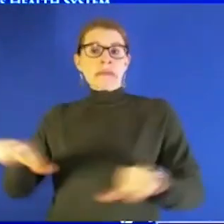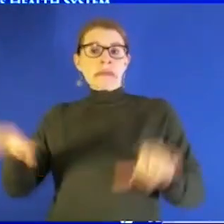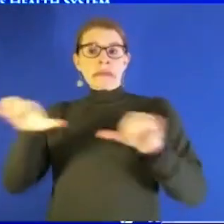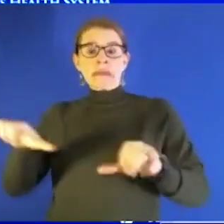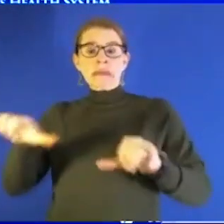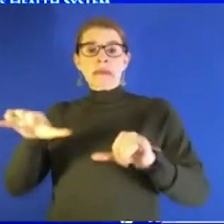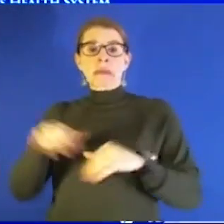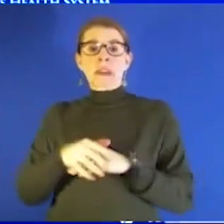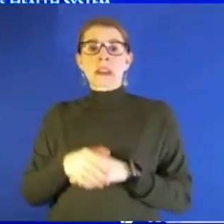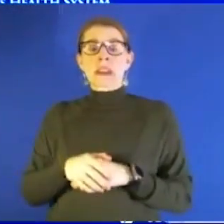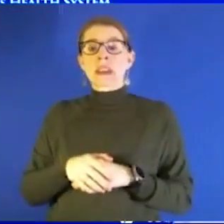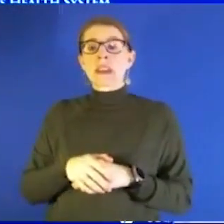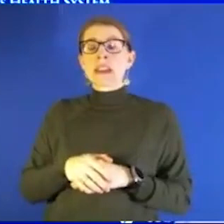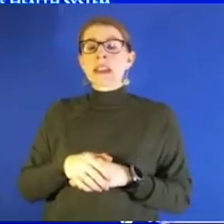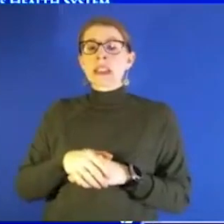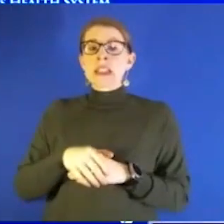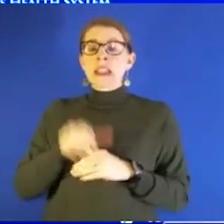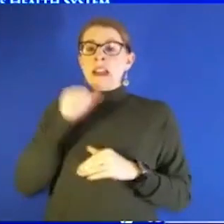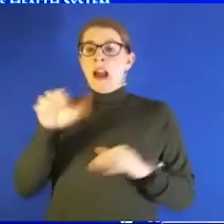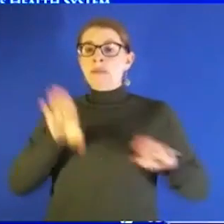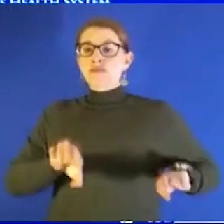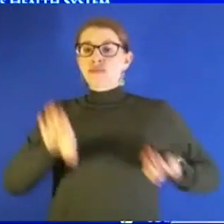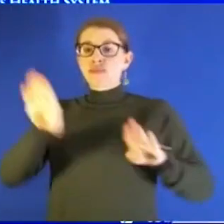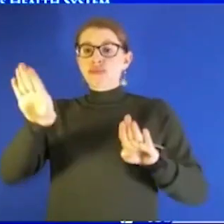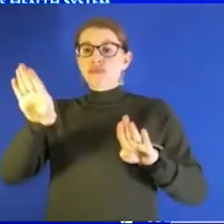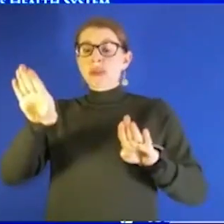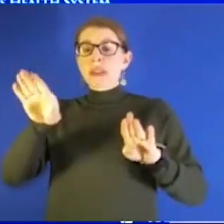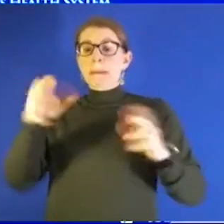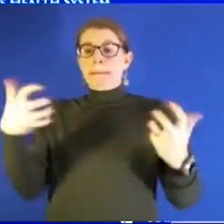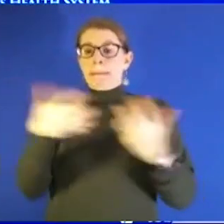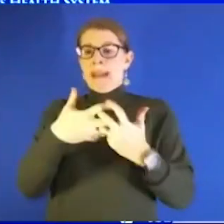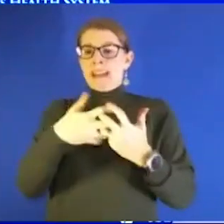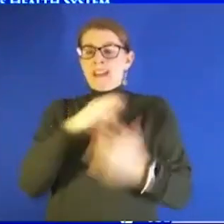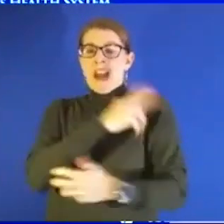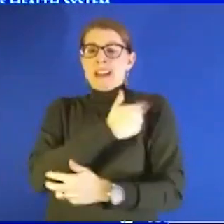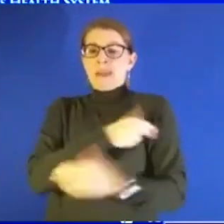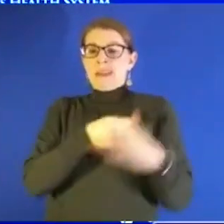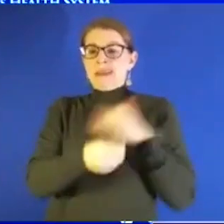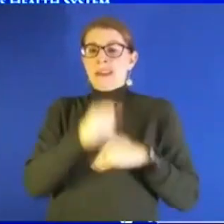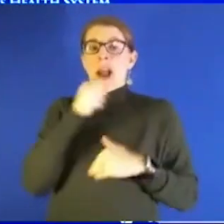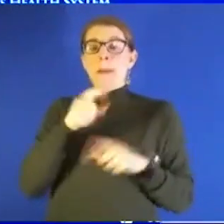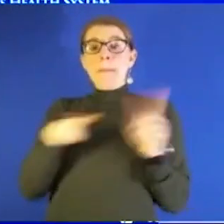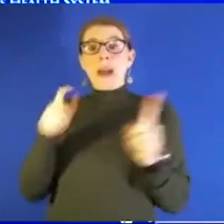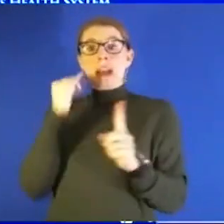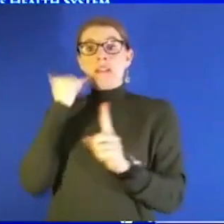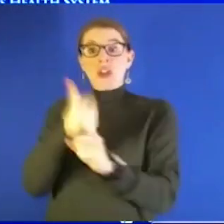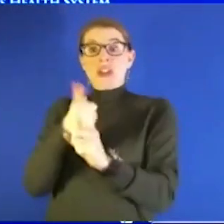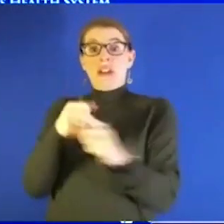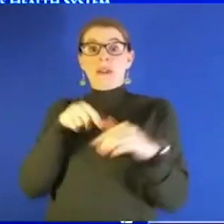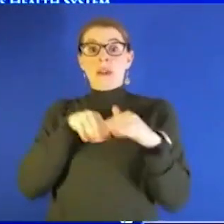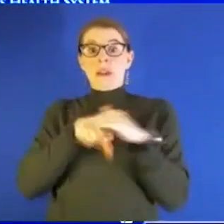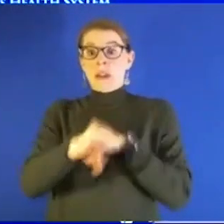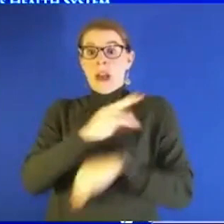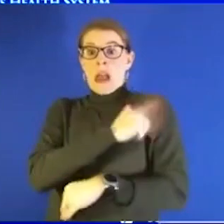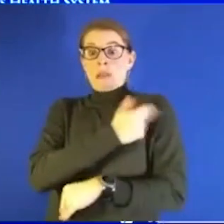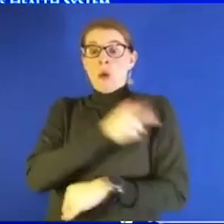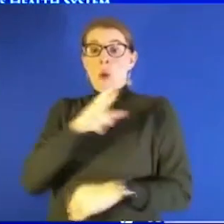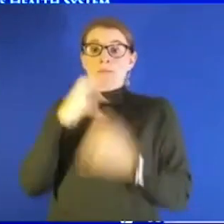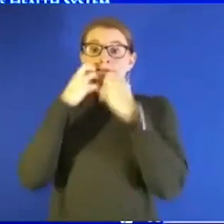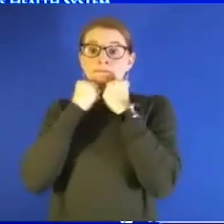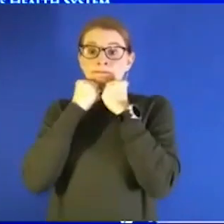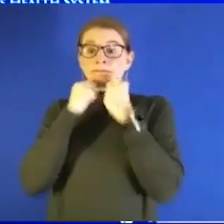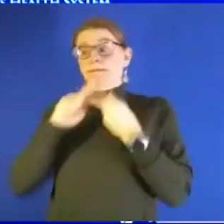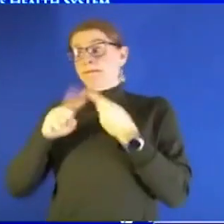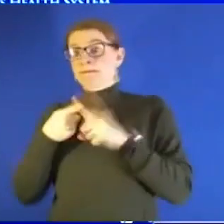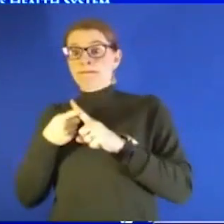same trajectory, not on the same incline. But again, if it's you coming into the hospital, or if it's your loved one or a friend, that impacts you as